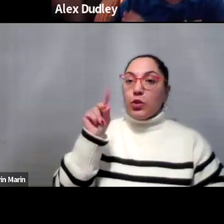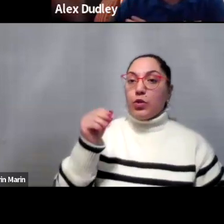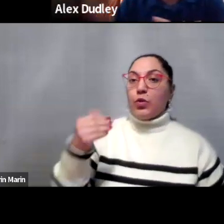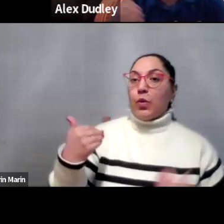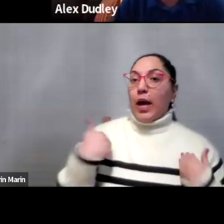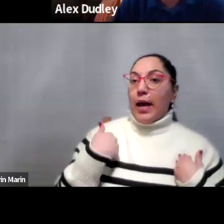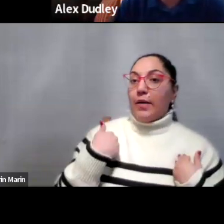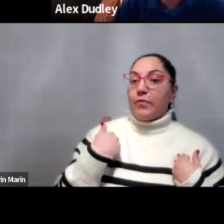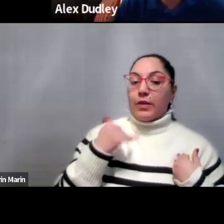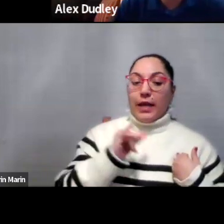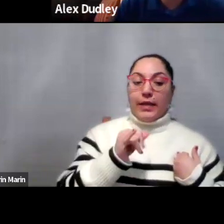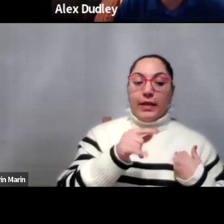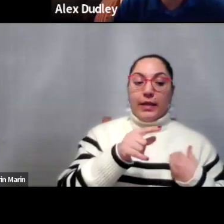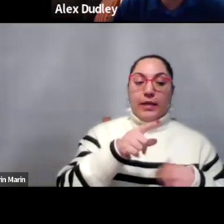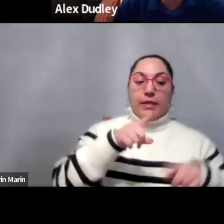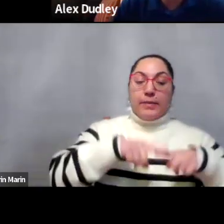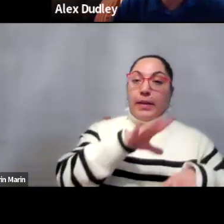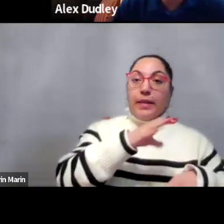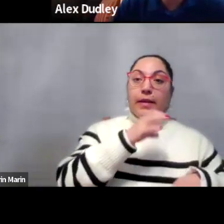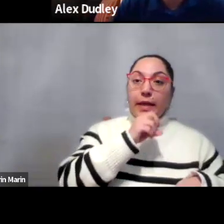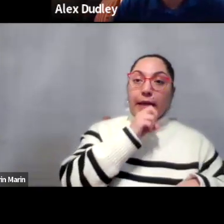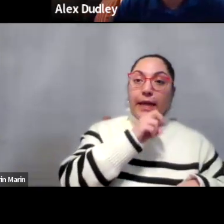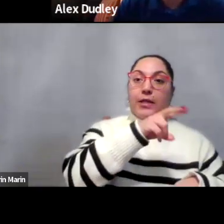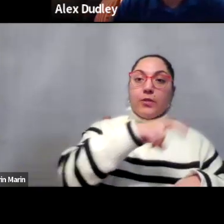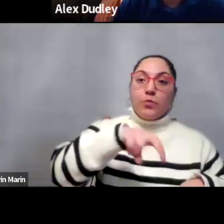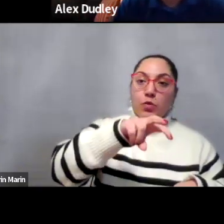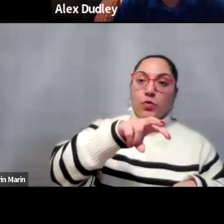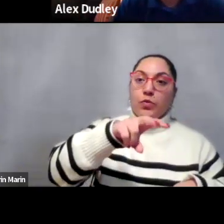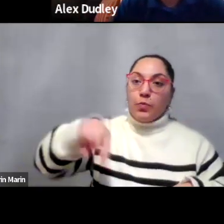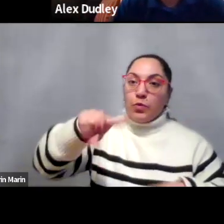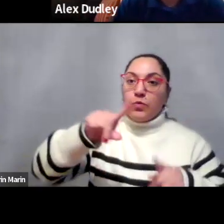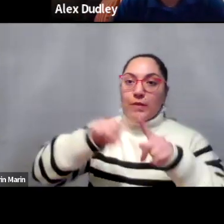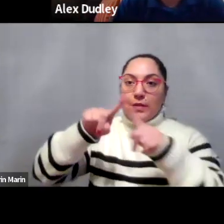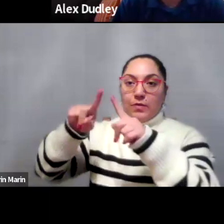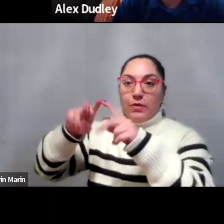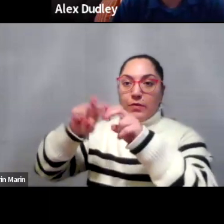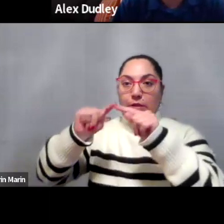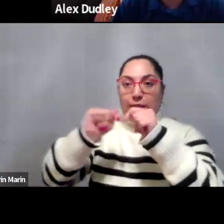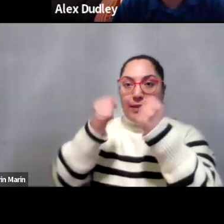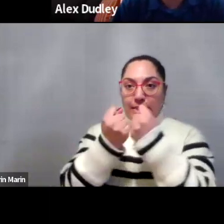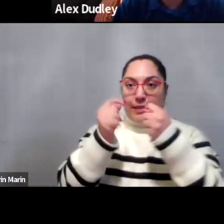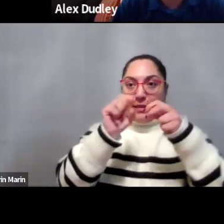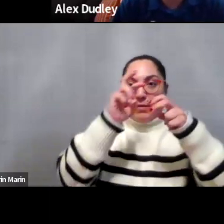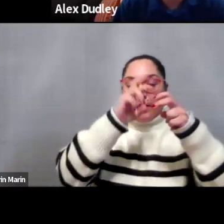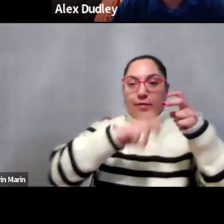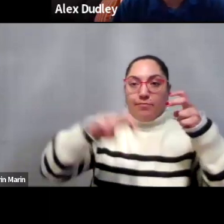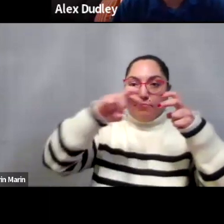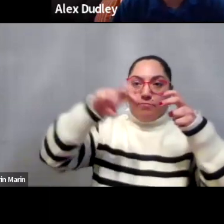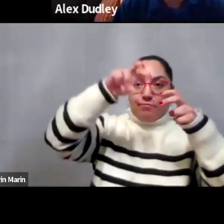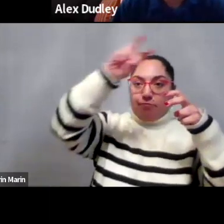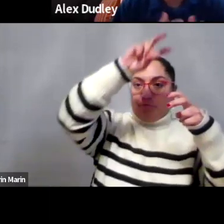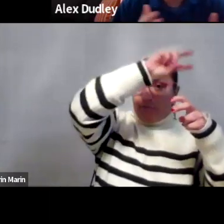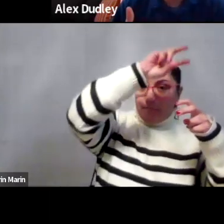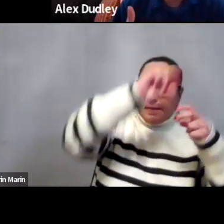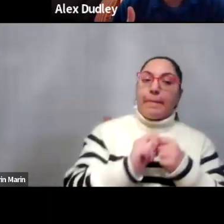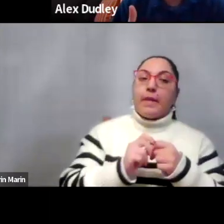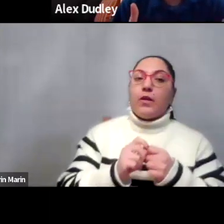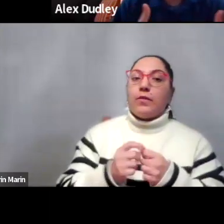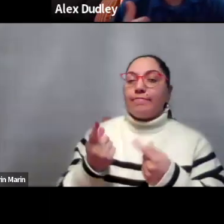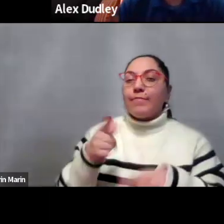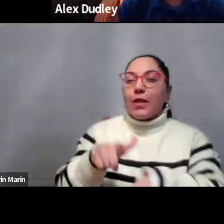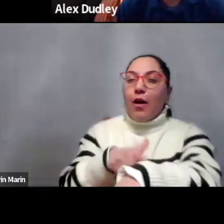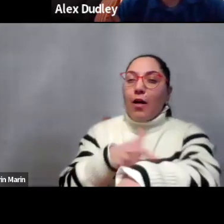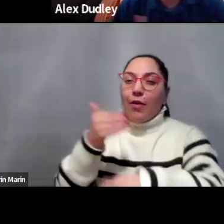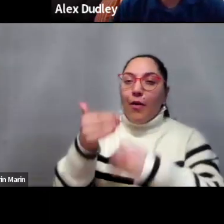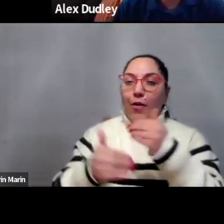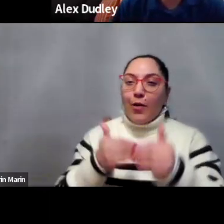age people from one team to the next after a couple years, but that really is a pretty long process. I just add